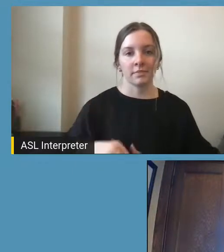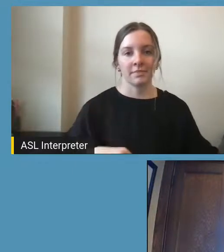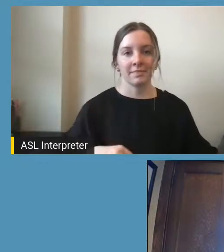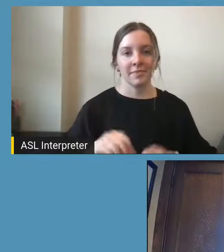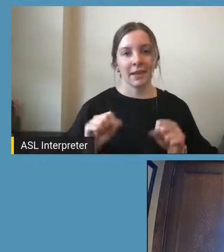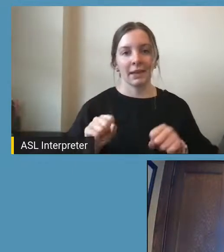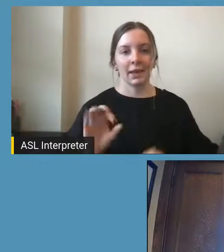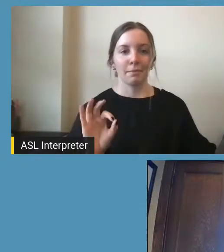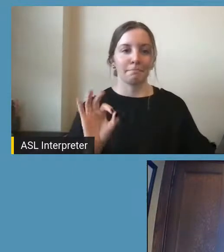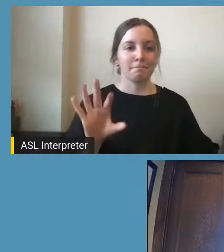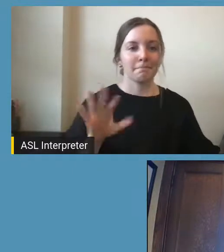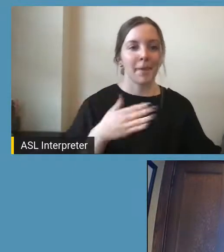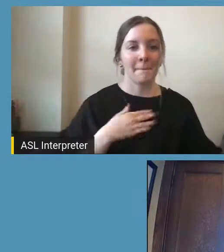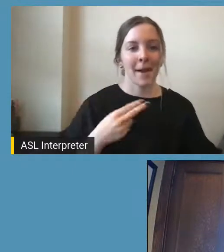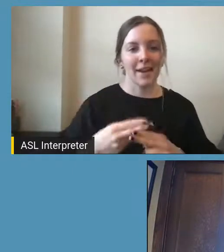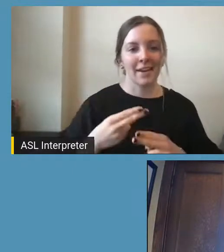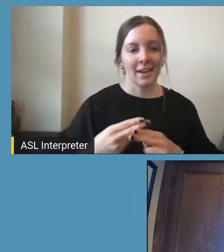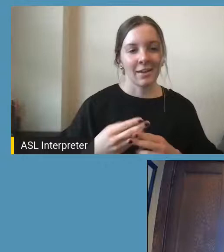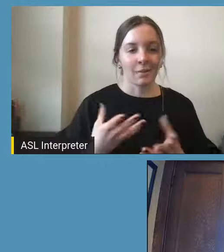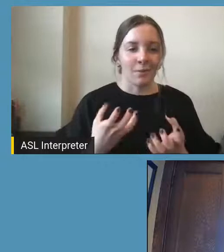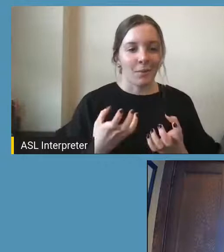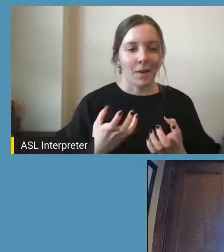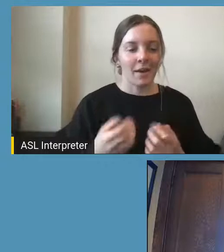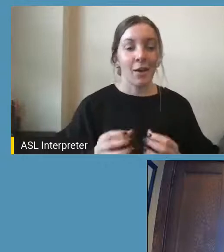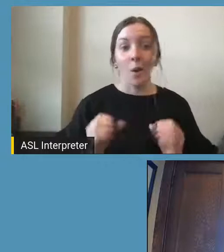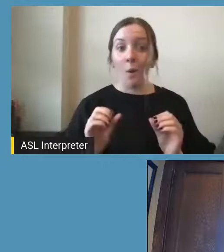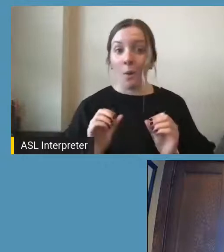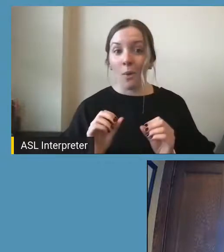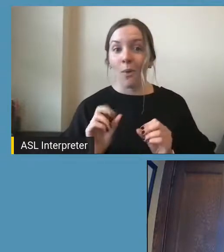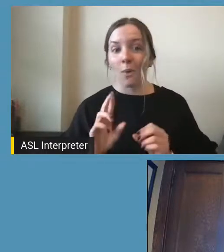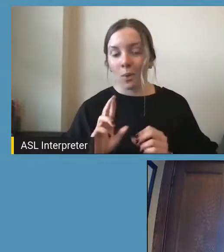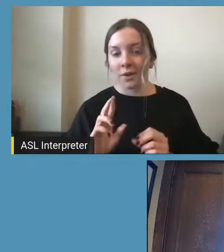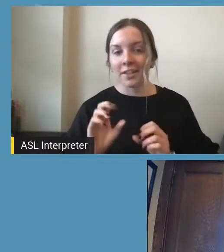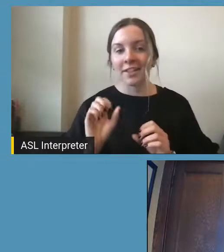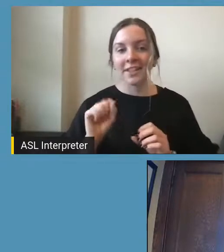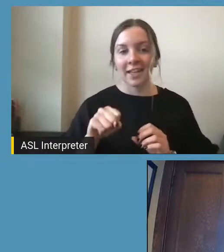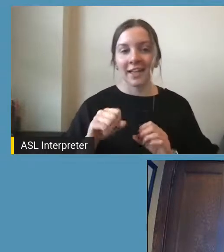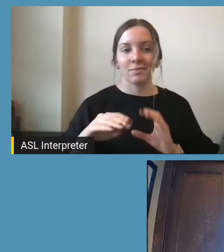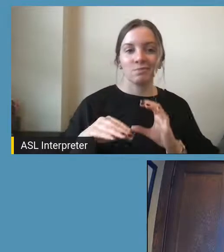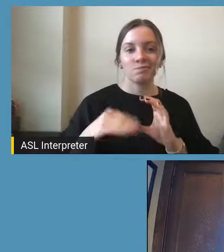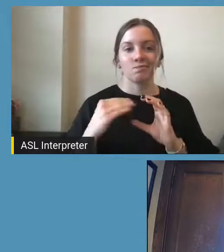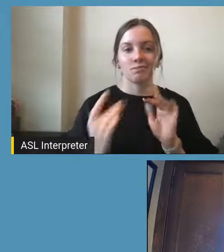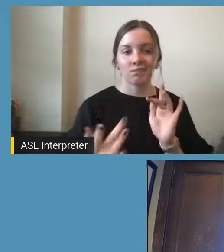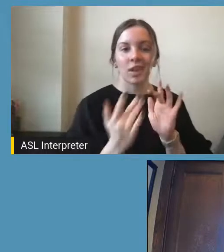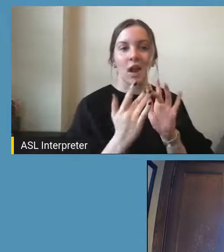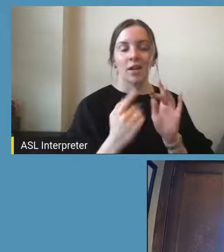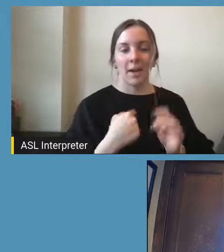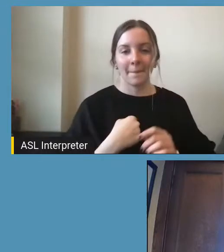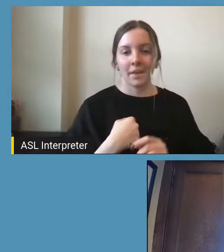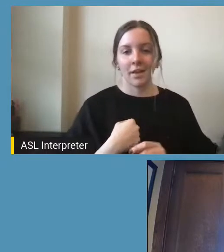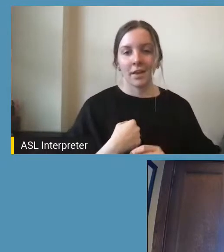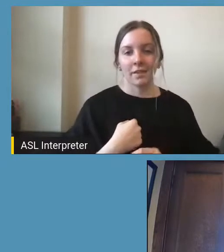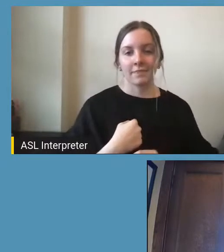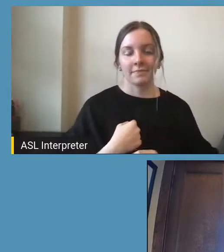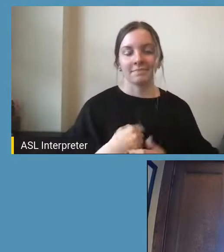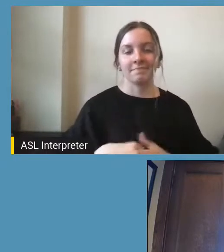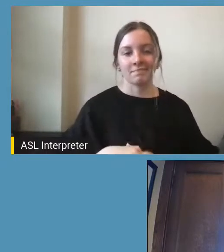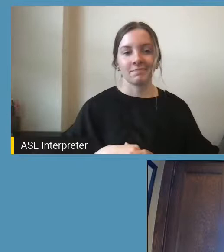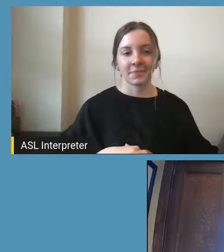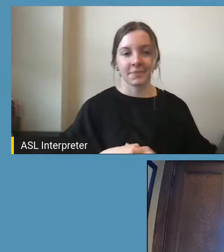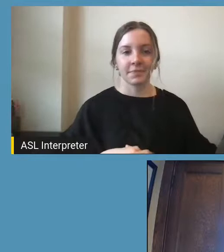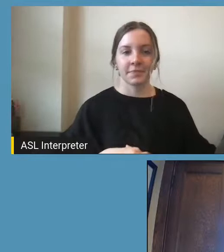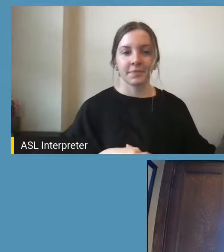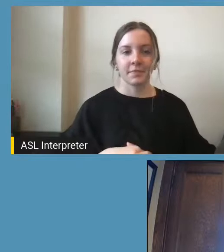want, or get in touch with me, and I'll make sure someone gets in touch with you. And I know there's other